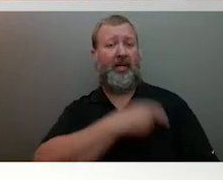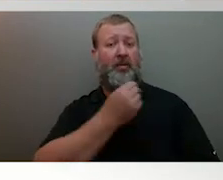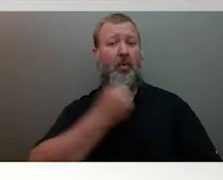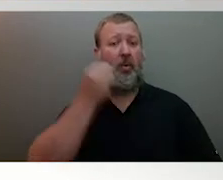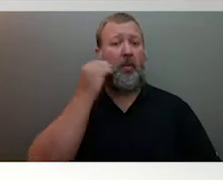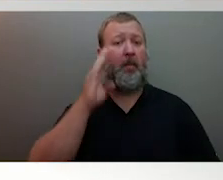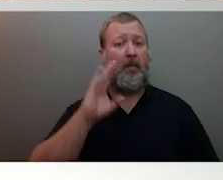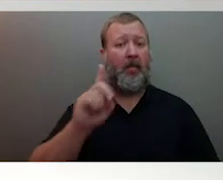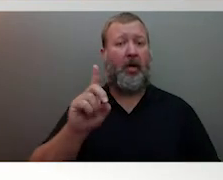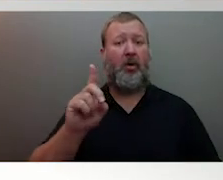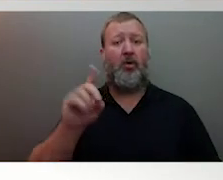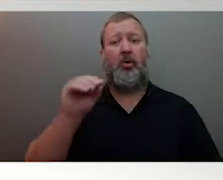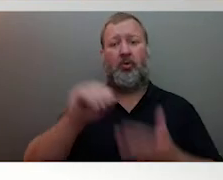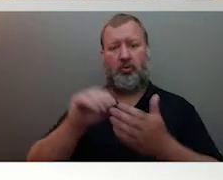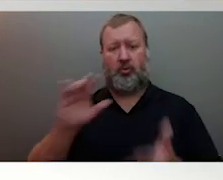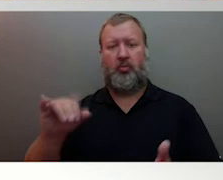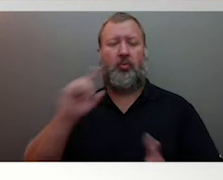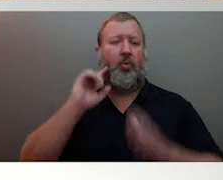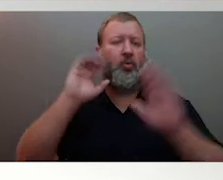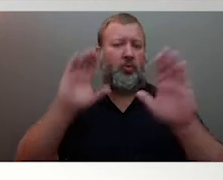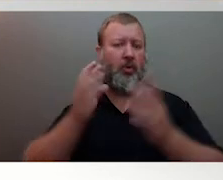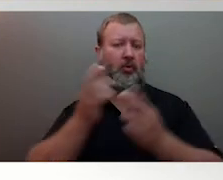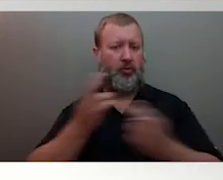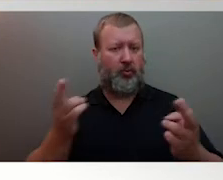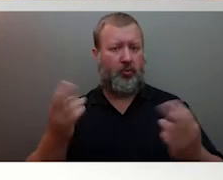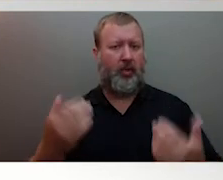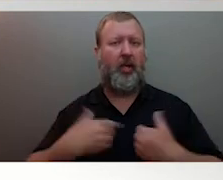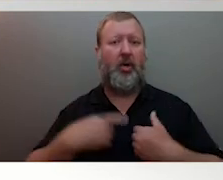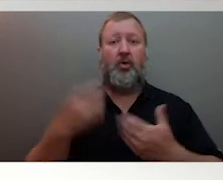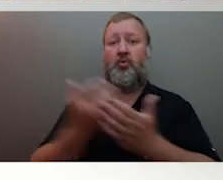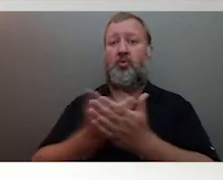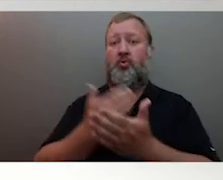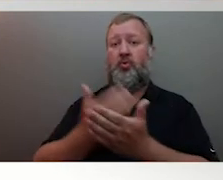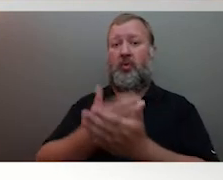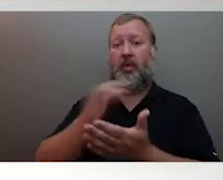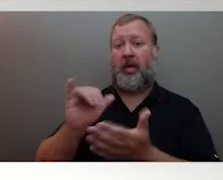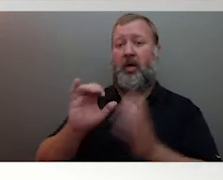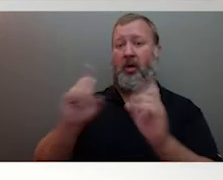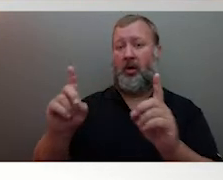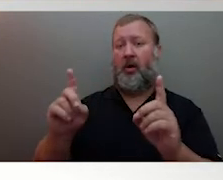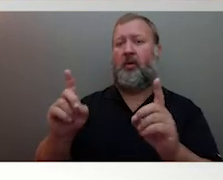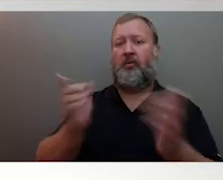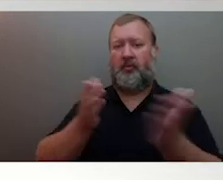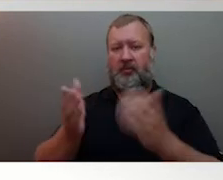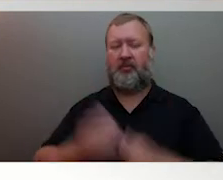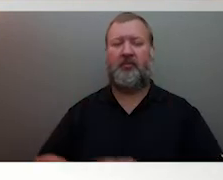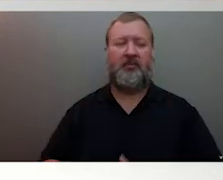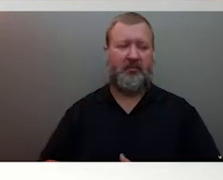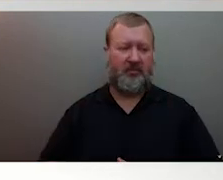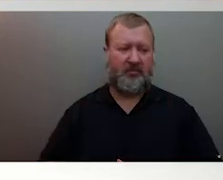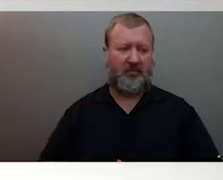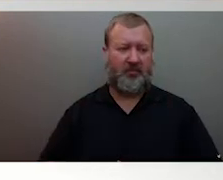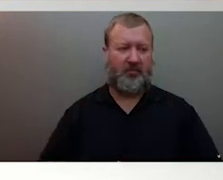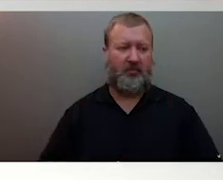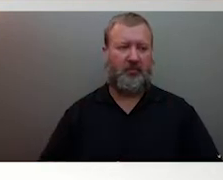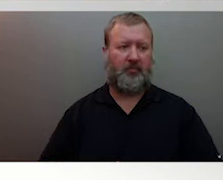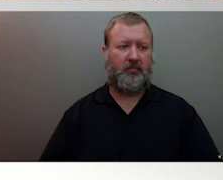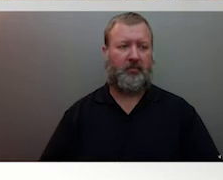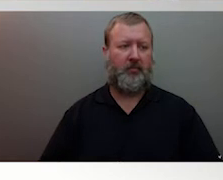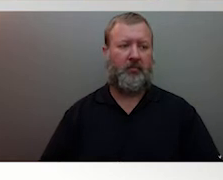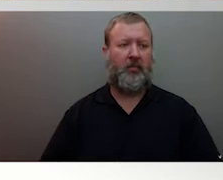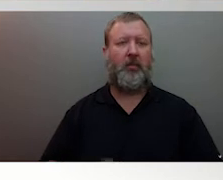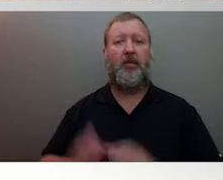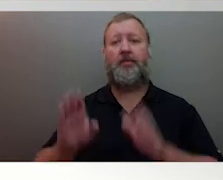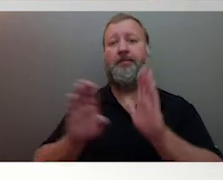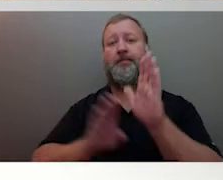homebound student. That would be a great resource because you're new to special education and the services. Developing Quality